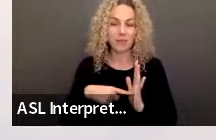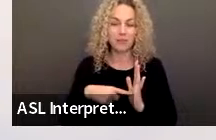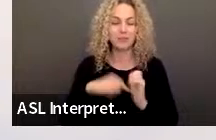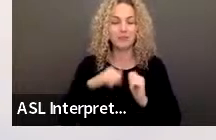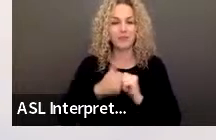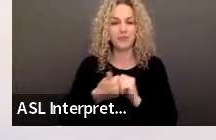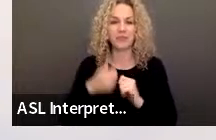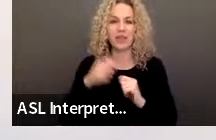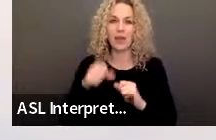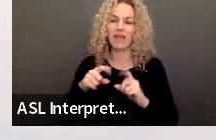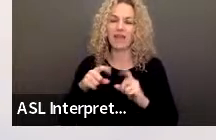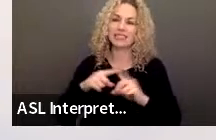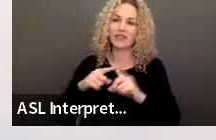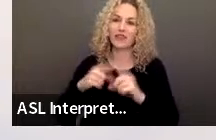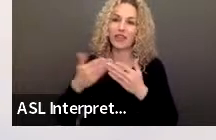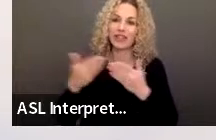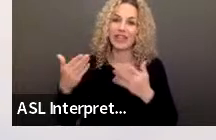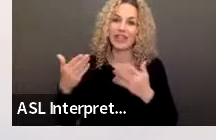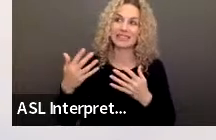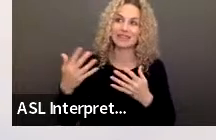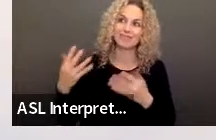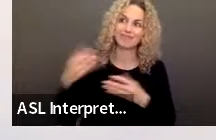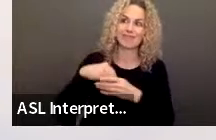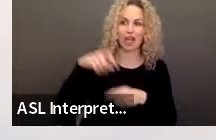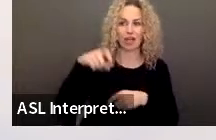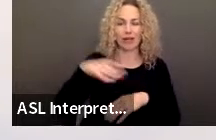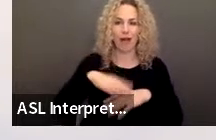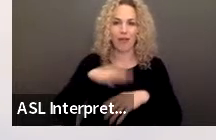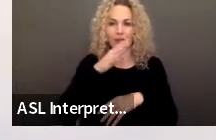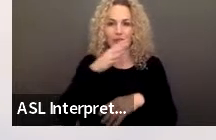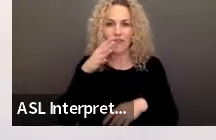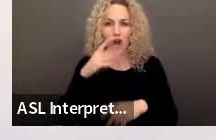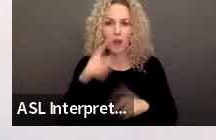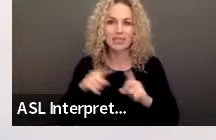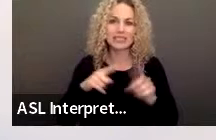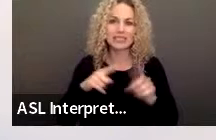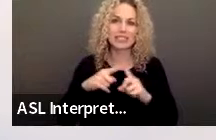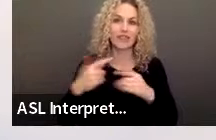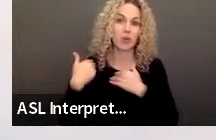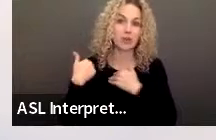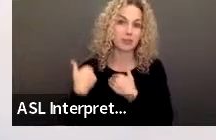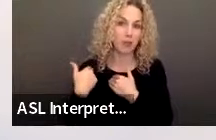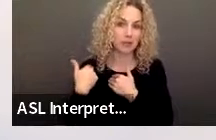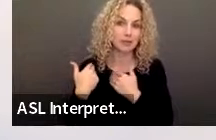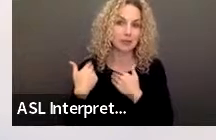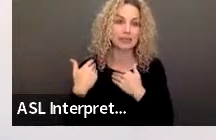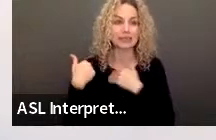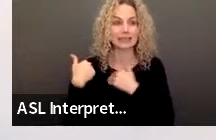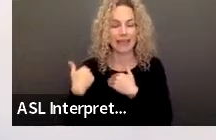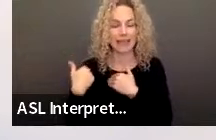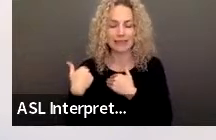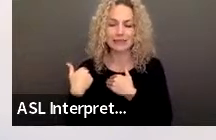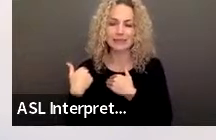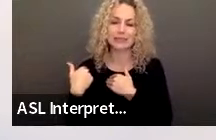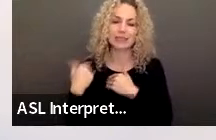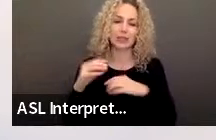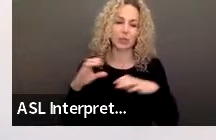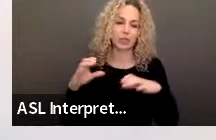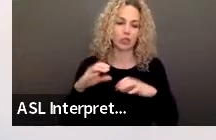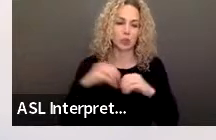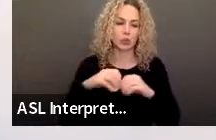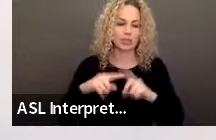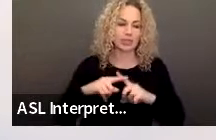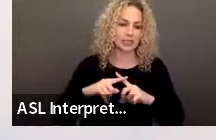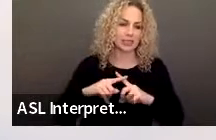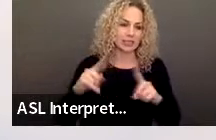can bring different elements that are needed on the farm, different tasks done in slightly different ways